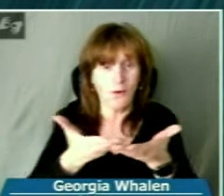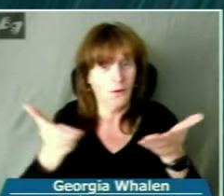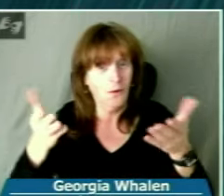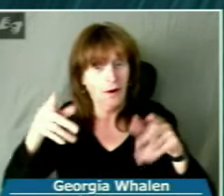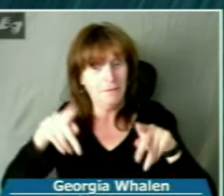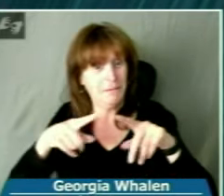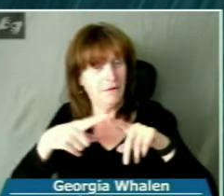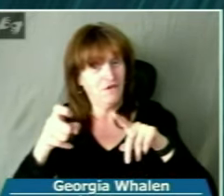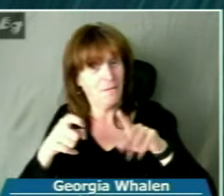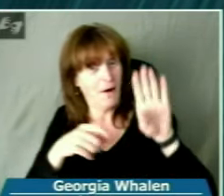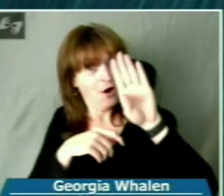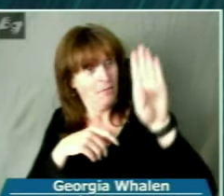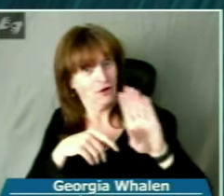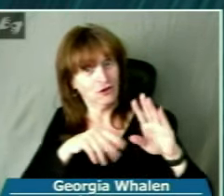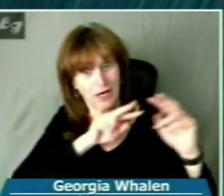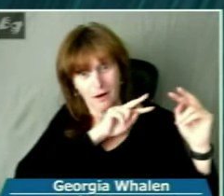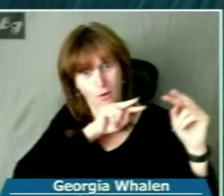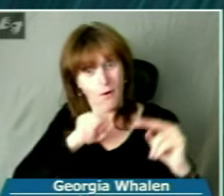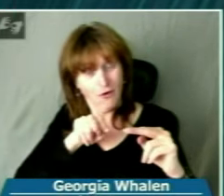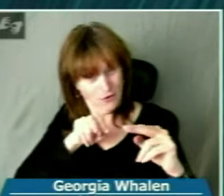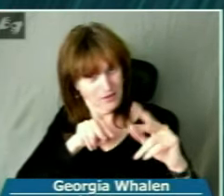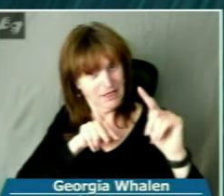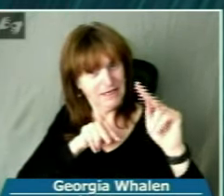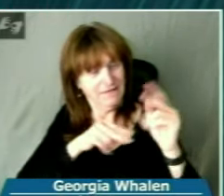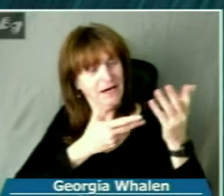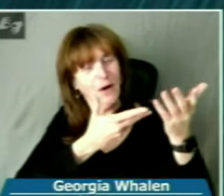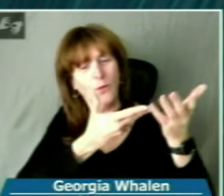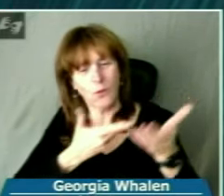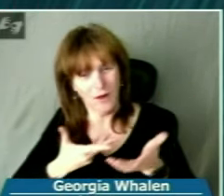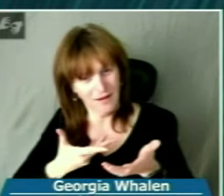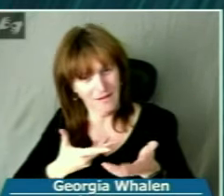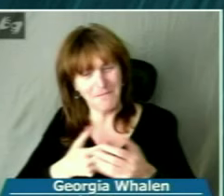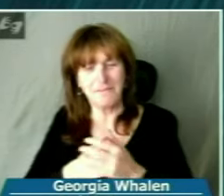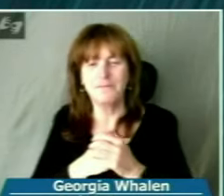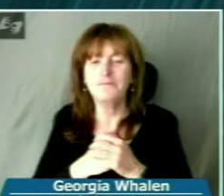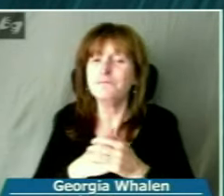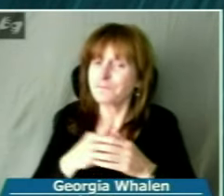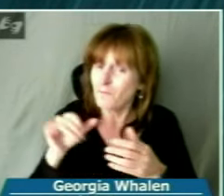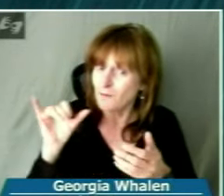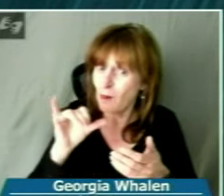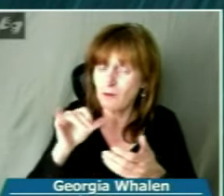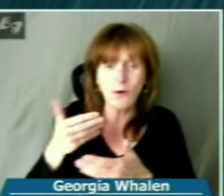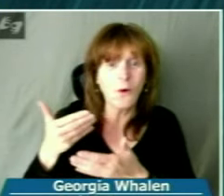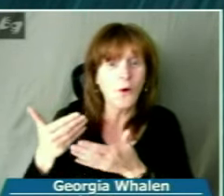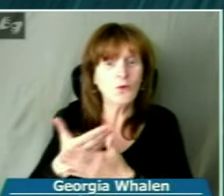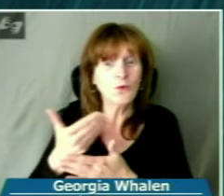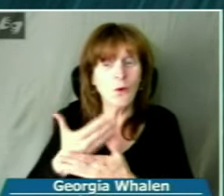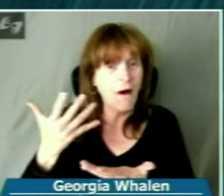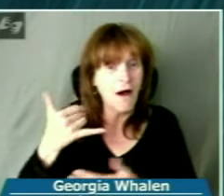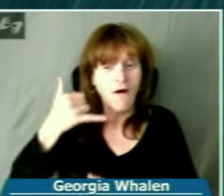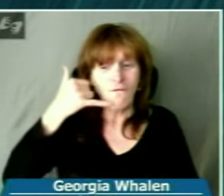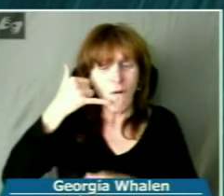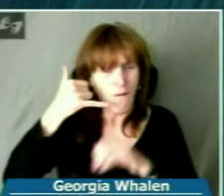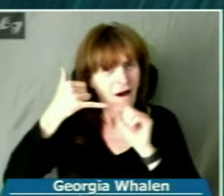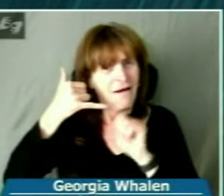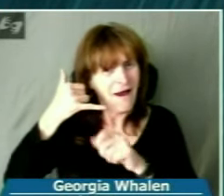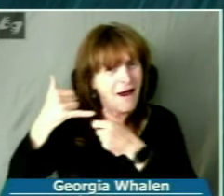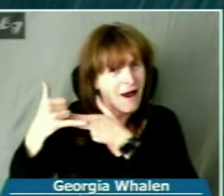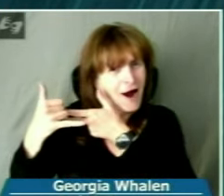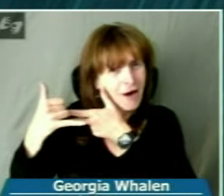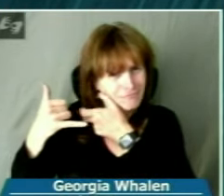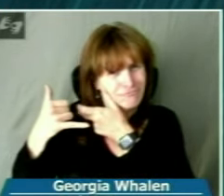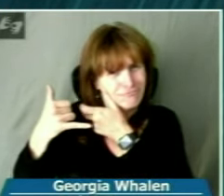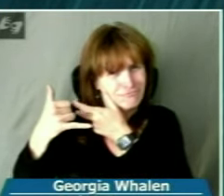in Burlington, as well as those listening to these weekly town hall events on their telephones. And of course, tonight, we will update you with the